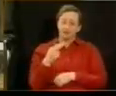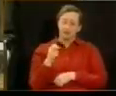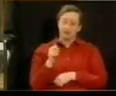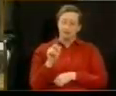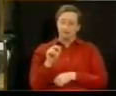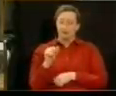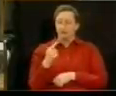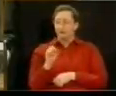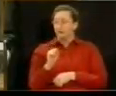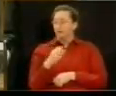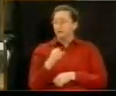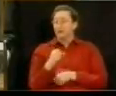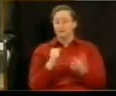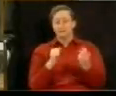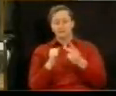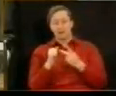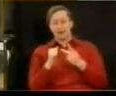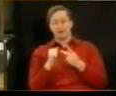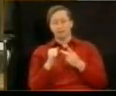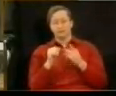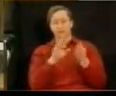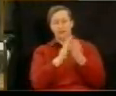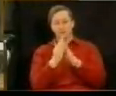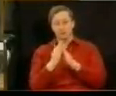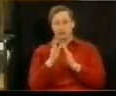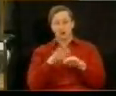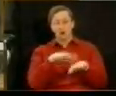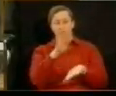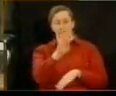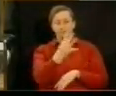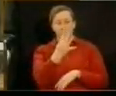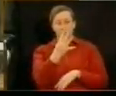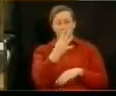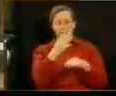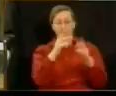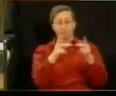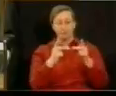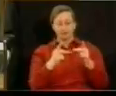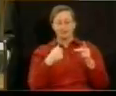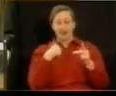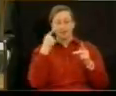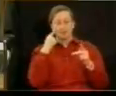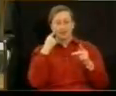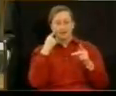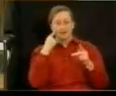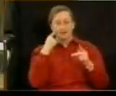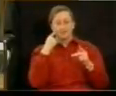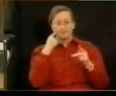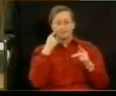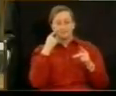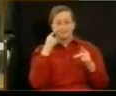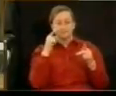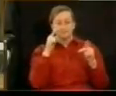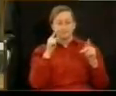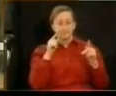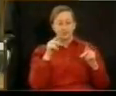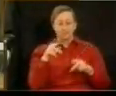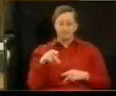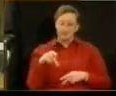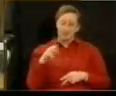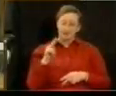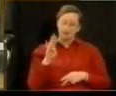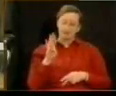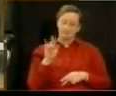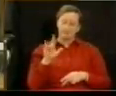the community on these 4 countywide spots. I think public hearings are necessary for this very reason,